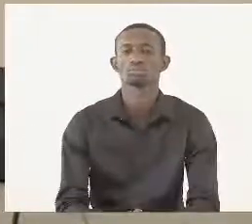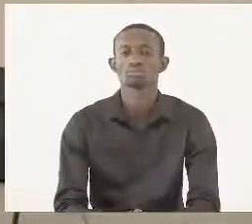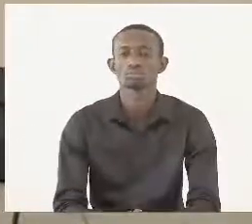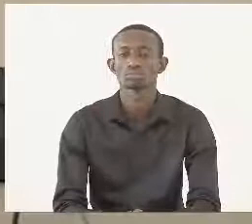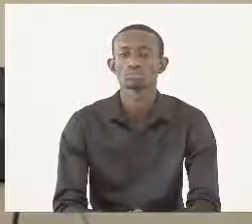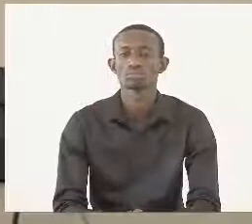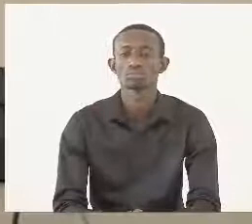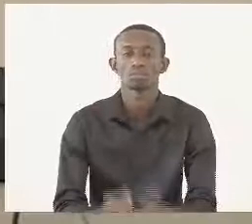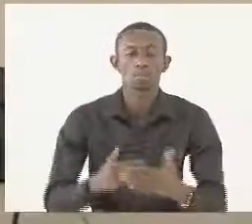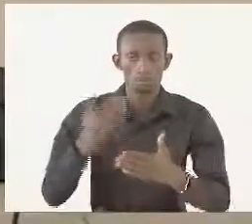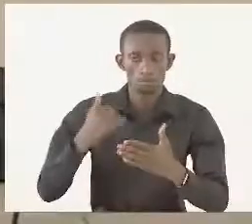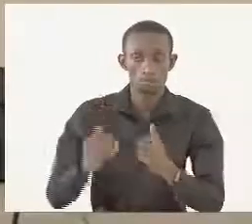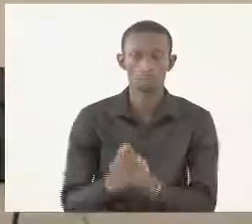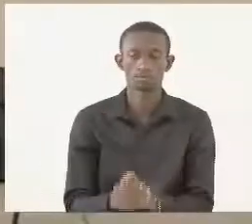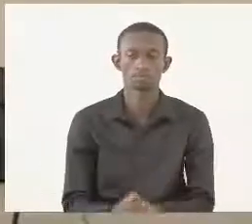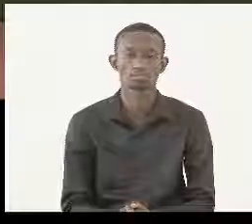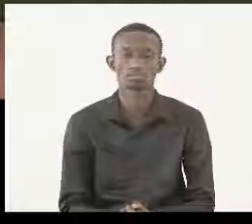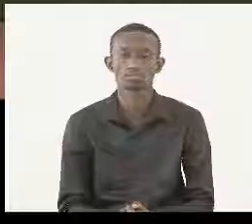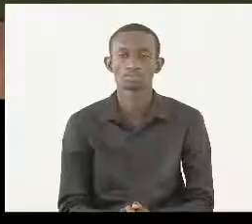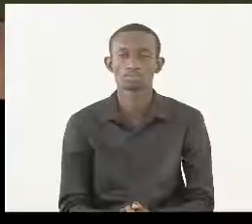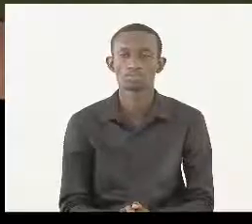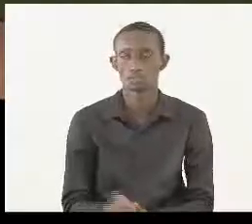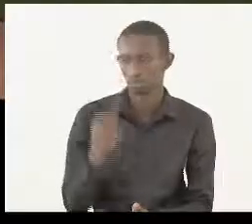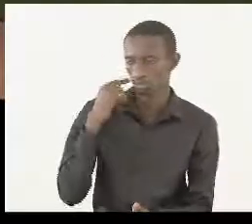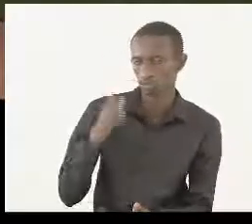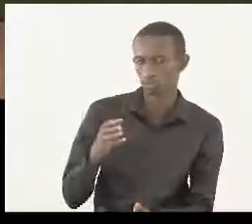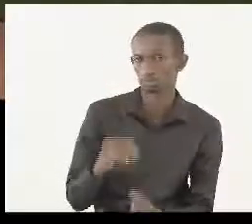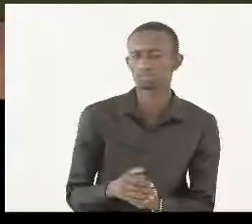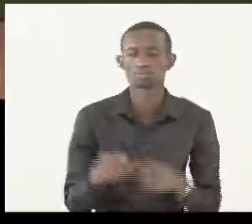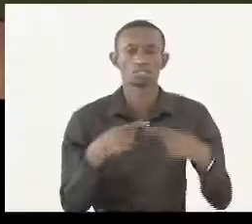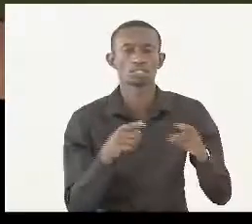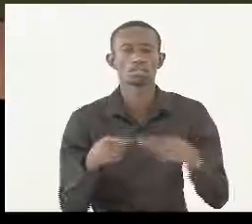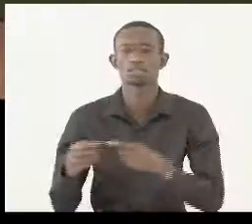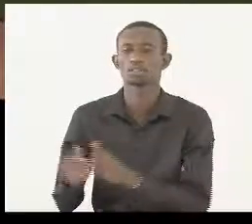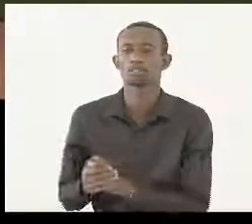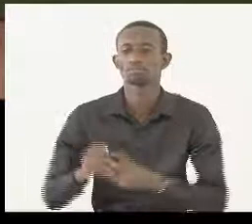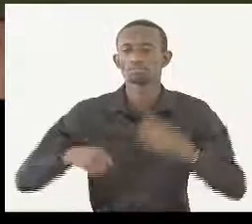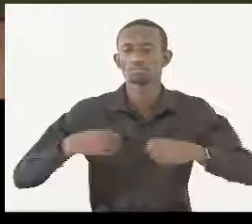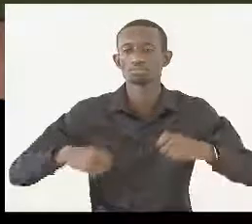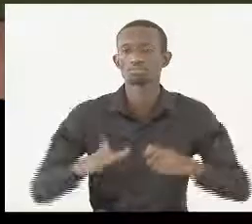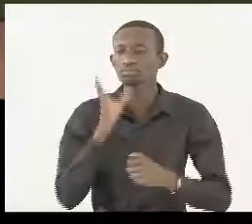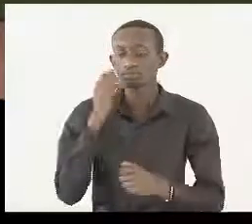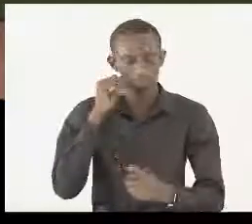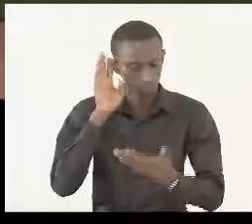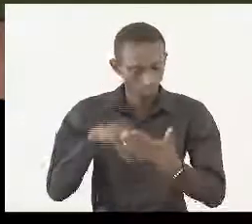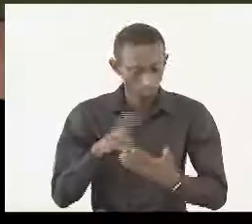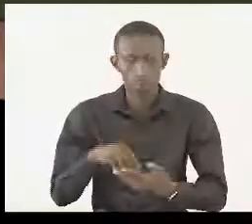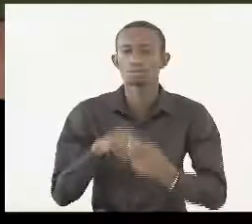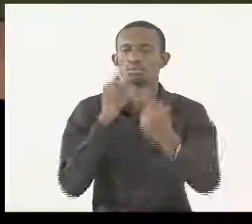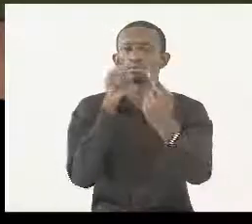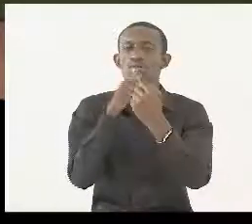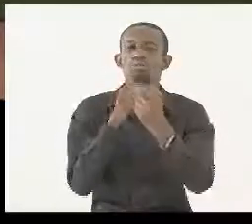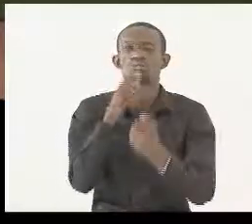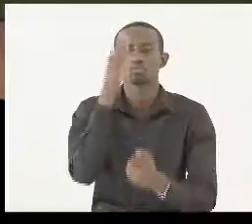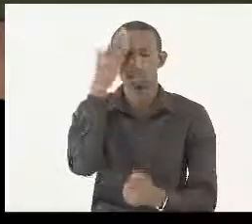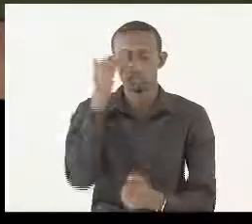And before we look at the various reactions, let us read the objectives so that you can